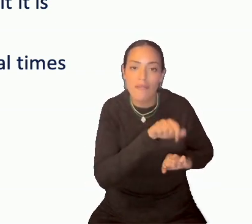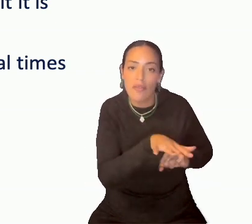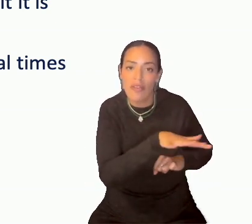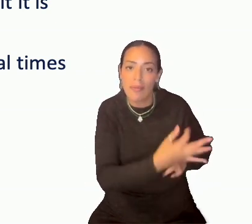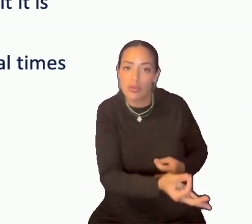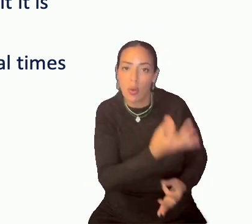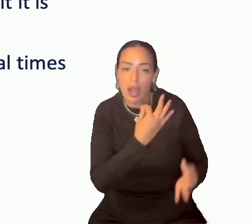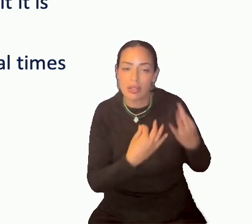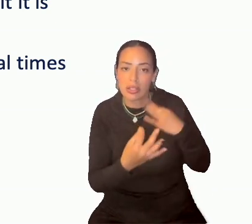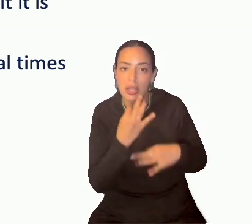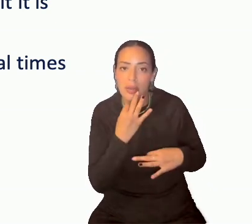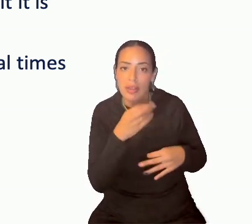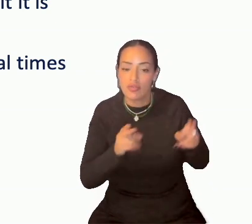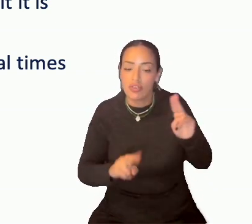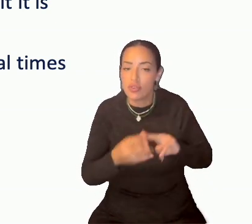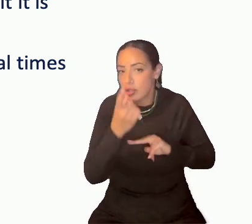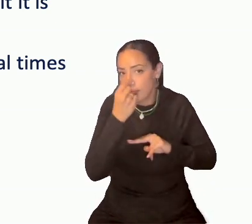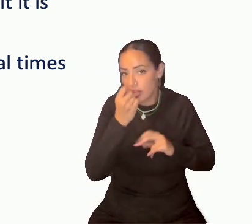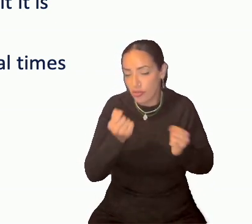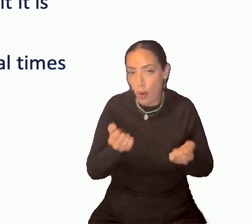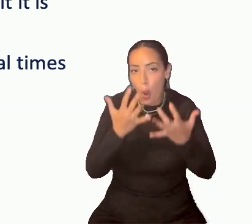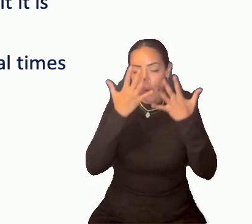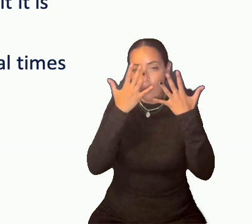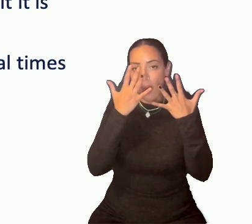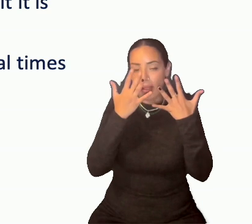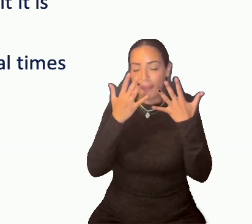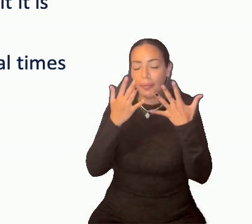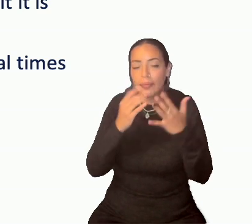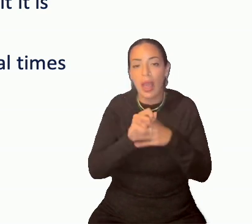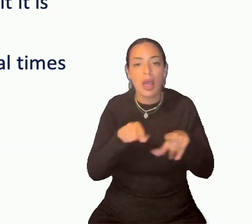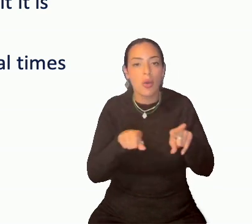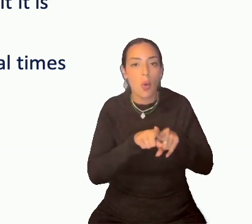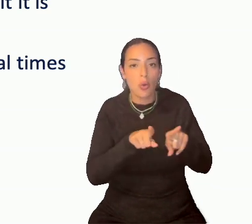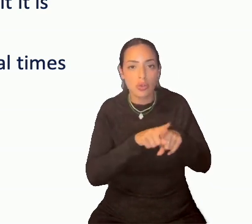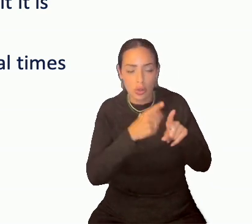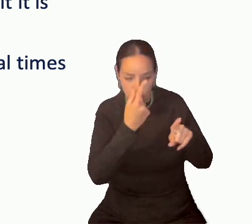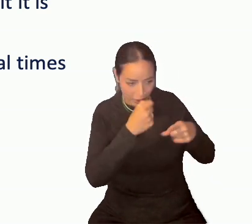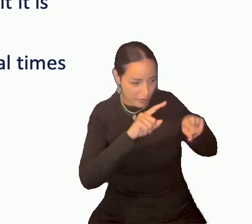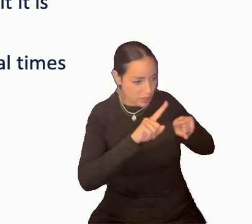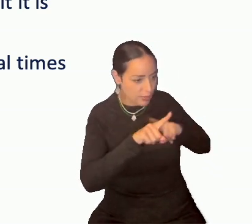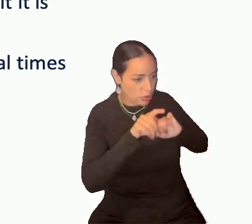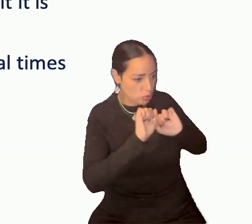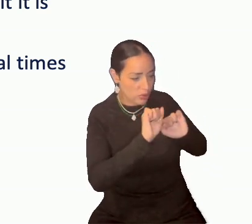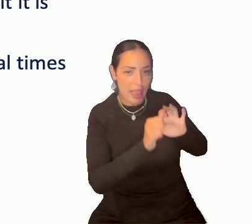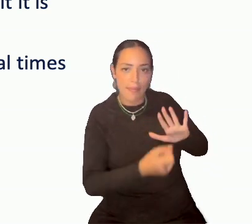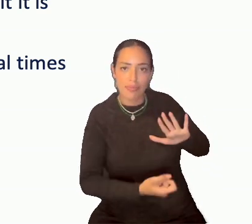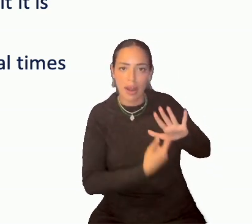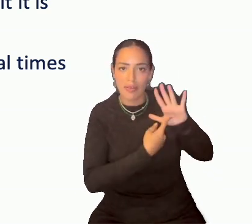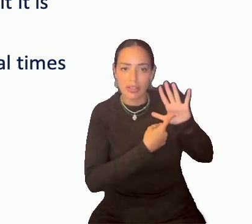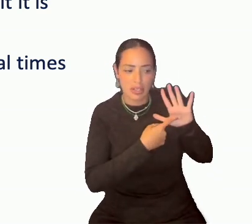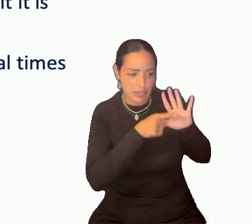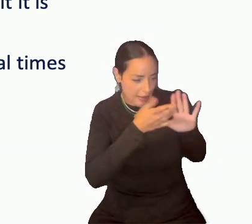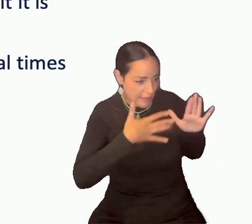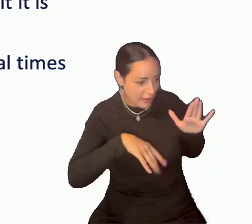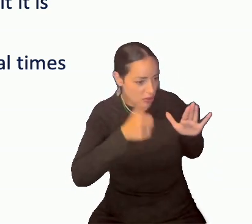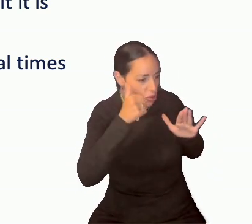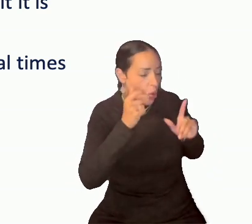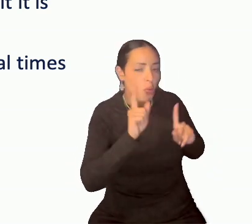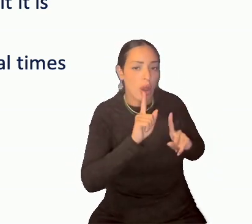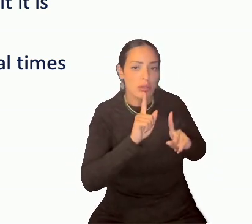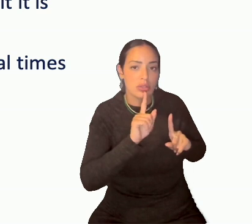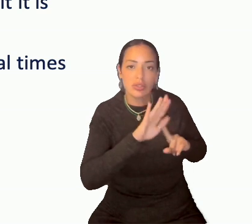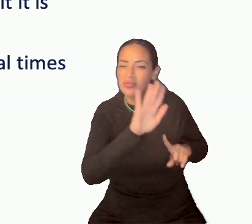will reduce the potential for overwhelm. This also allows you to respond to their priorities and what they need to know, rather than